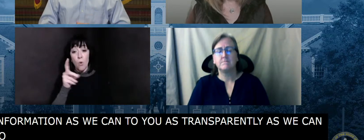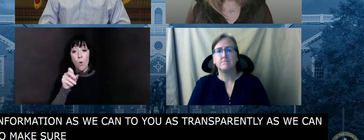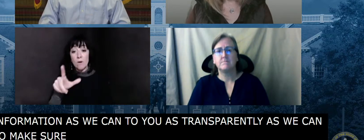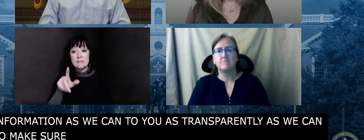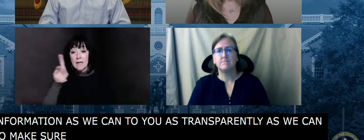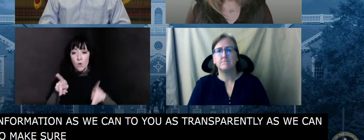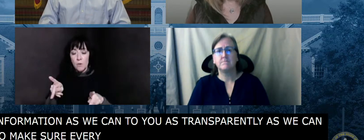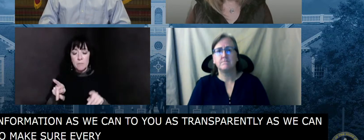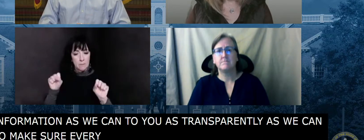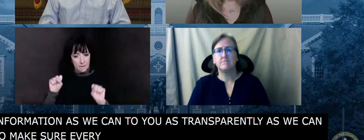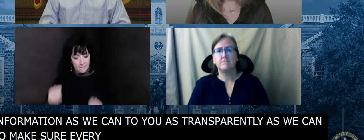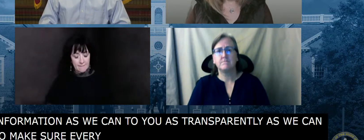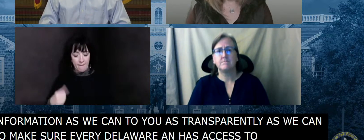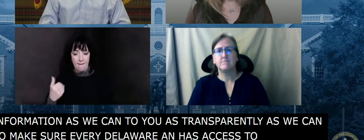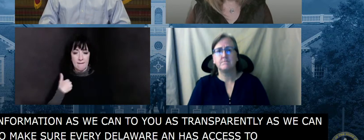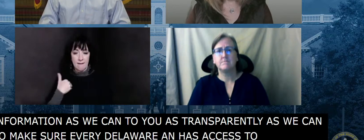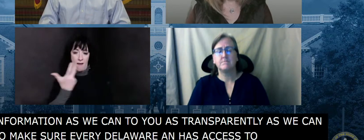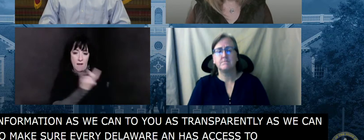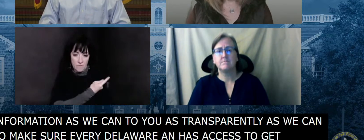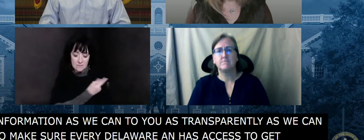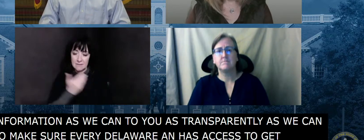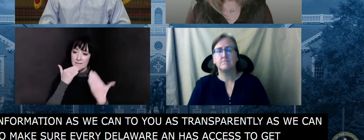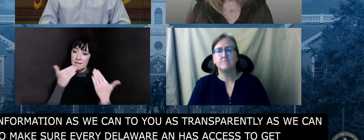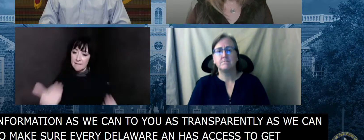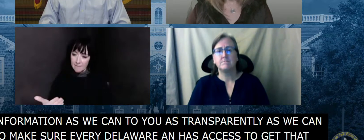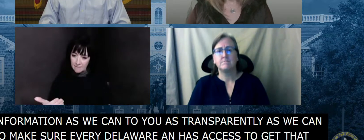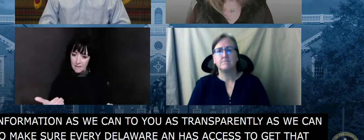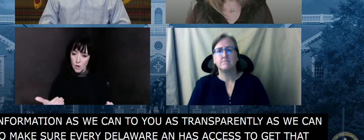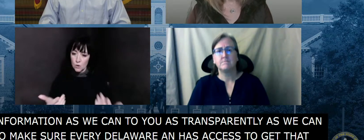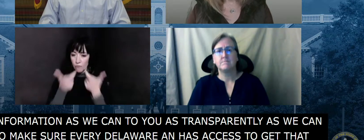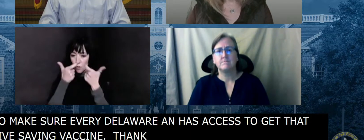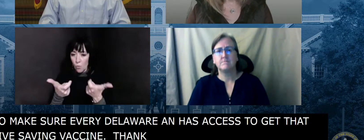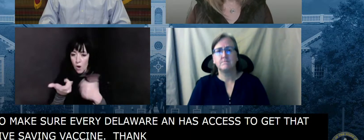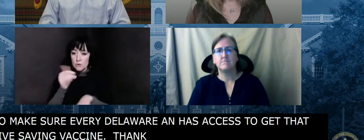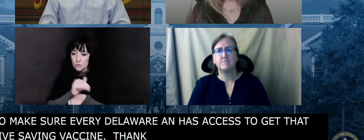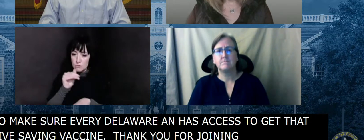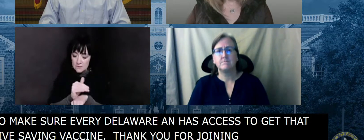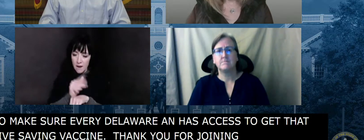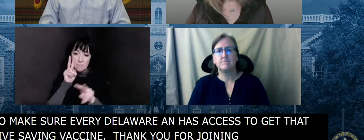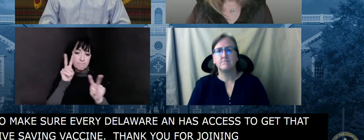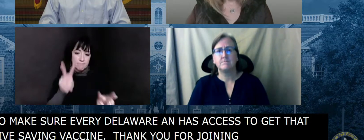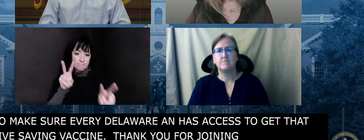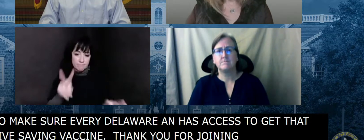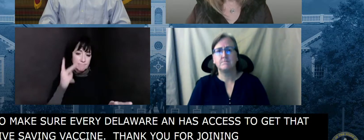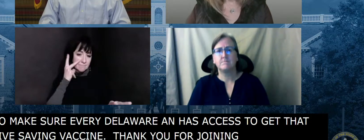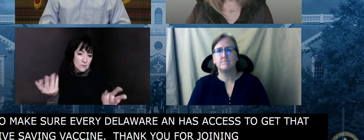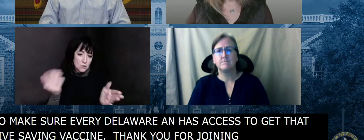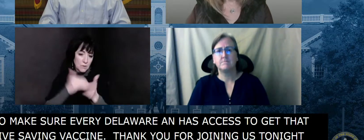that life-saving vaccine. Thank you for joining us tonight. We look forward to seeing you the next time.